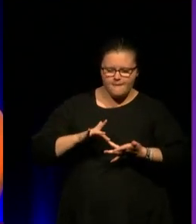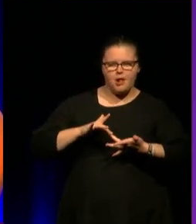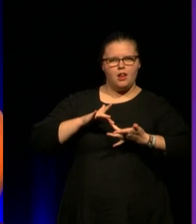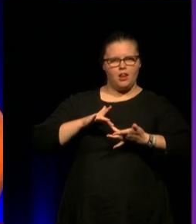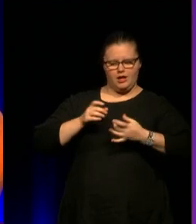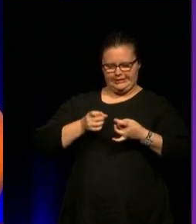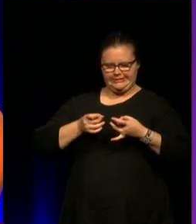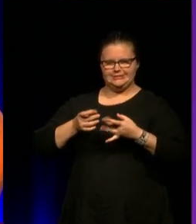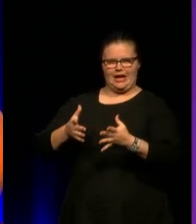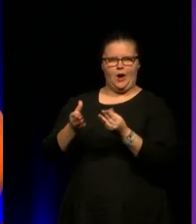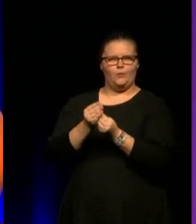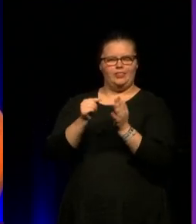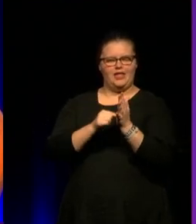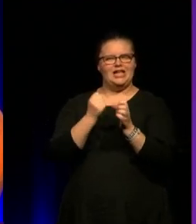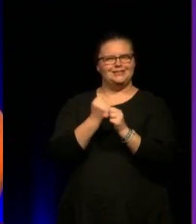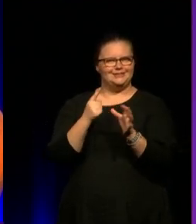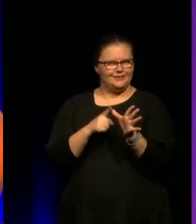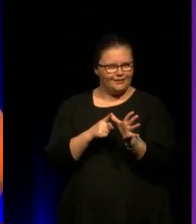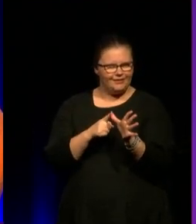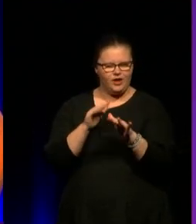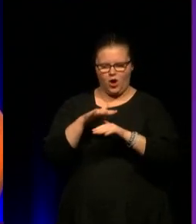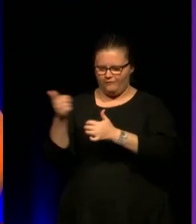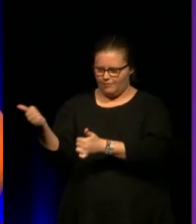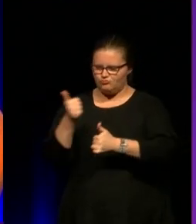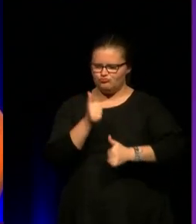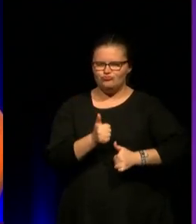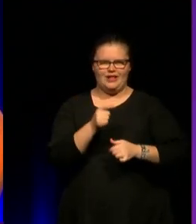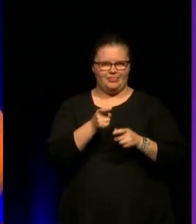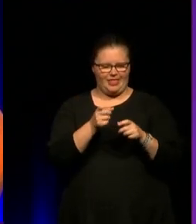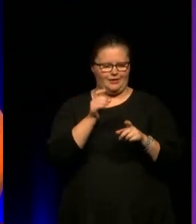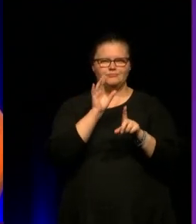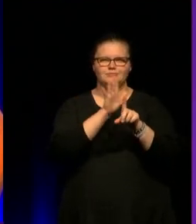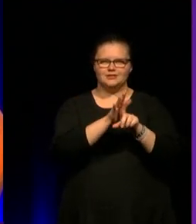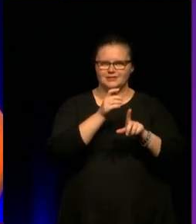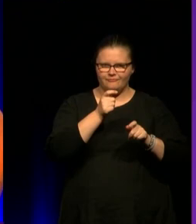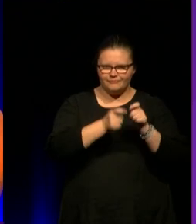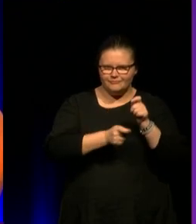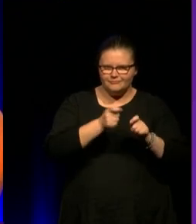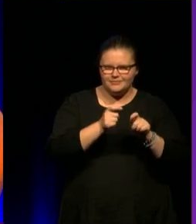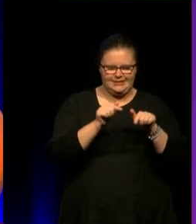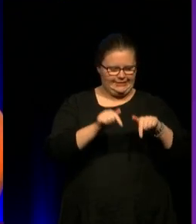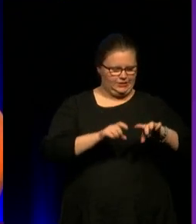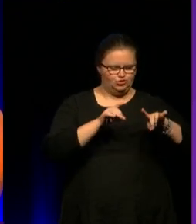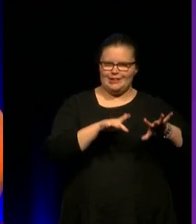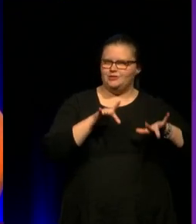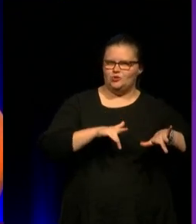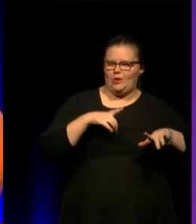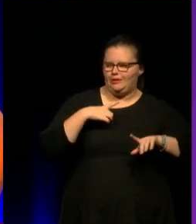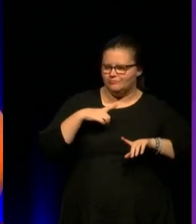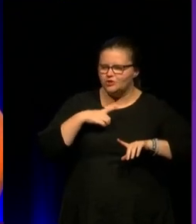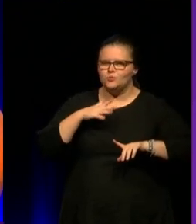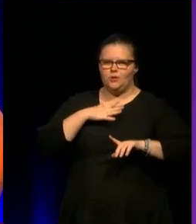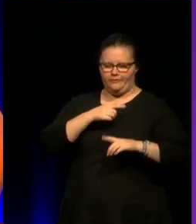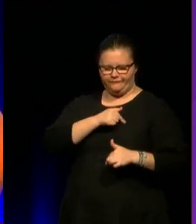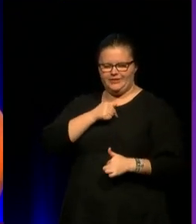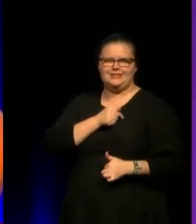we haven't opened conversations at all with the TGA about bringing the product to Australia. And that's in large part because we're focused on living up to our obligations